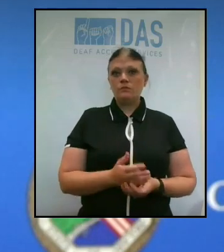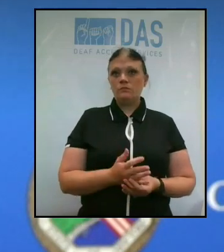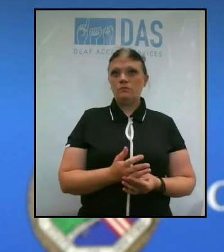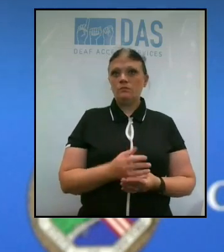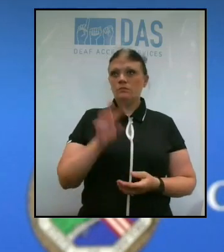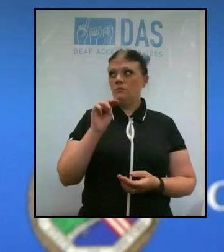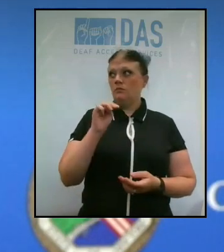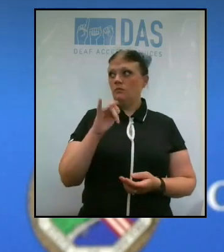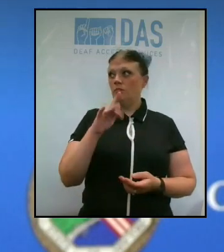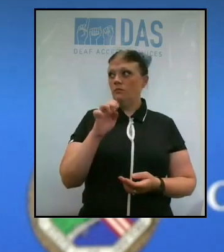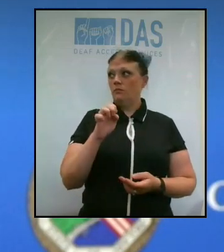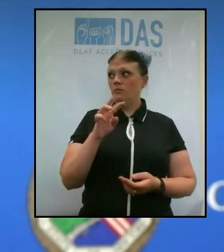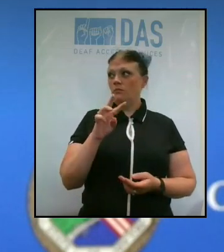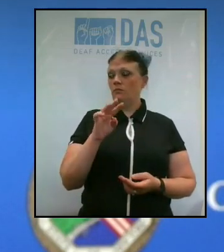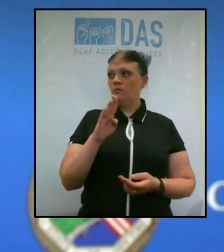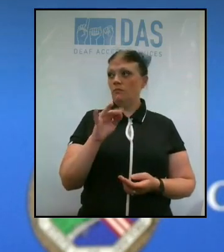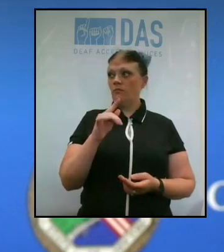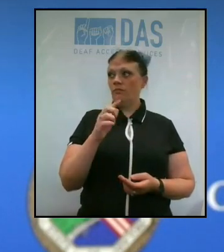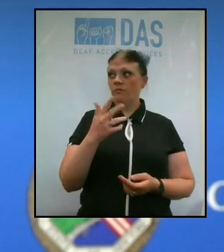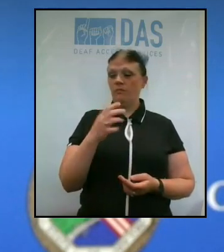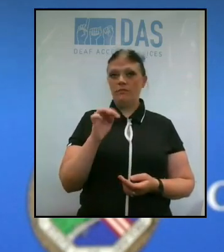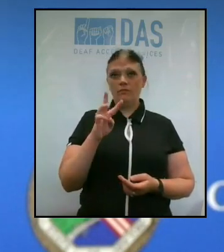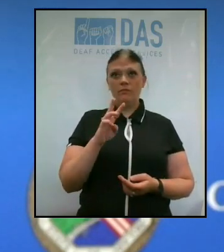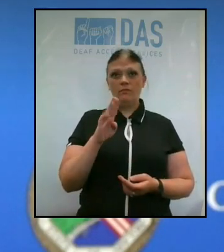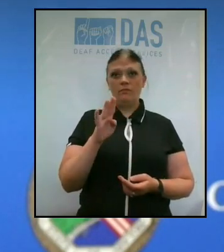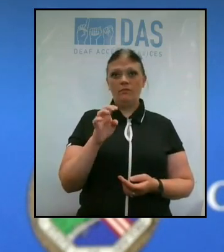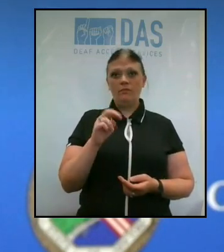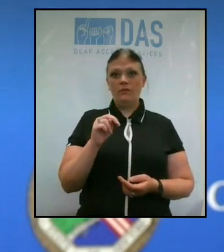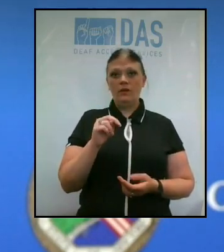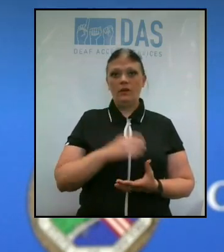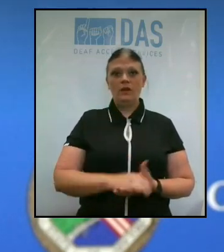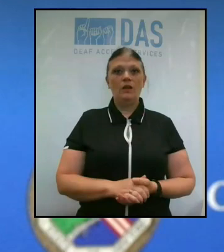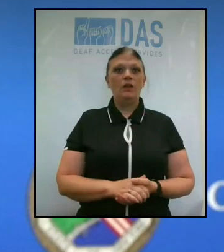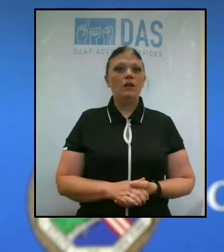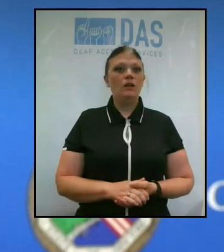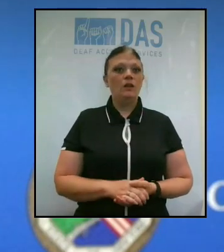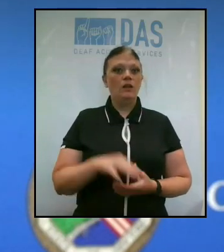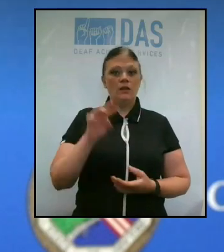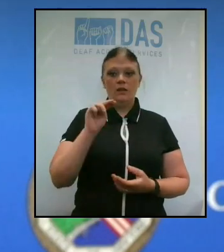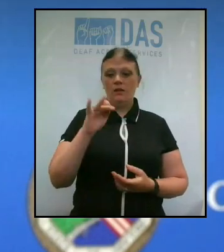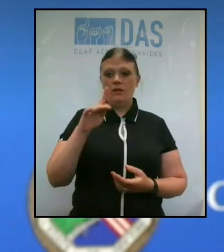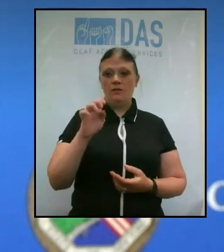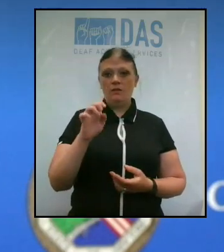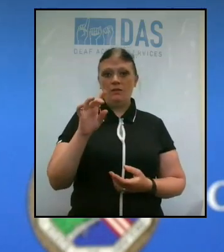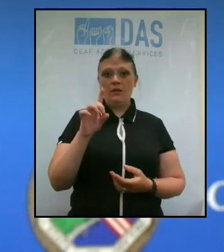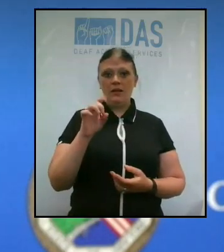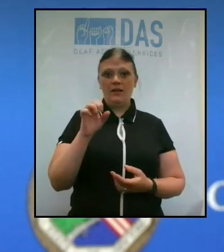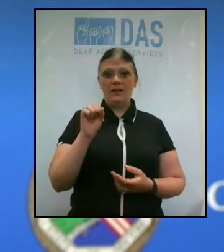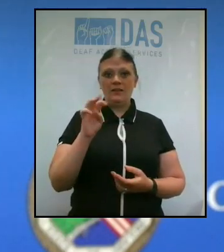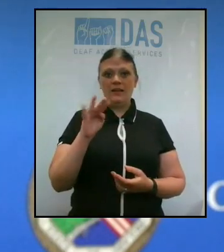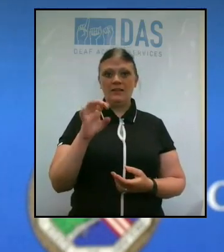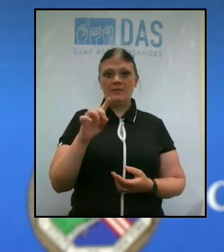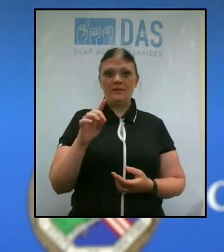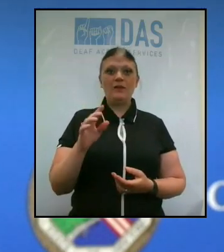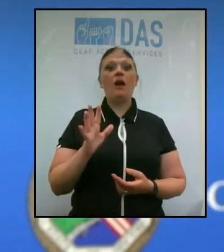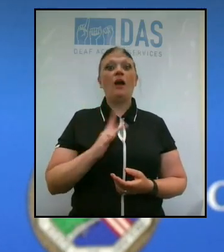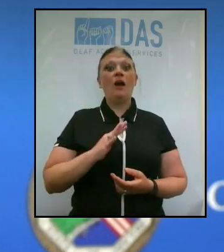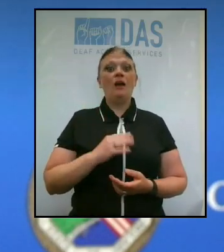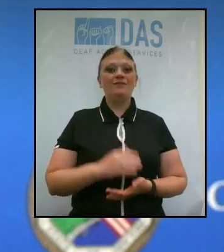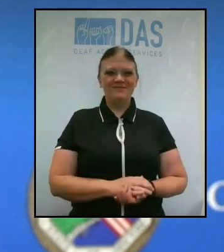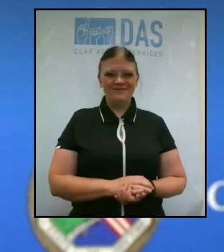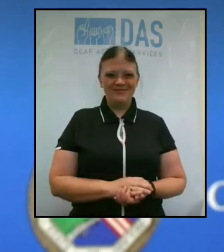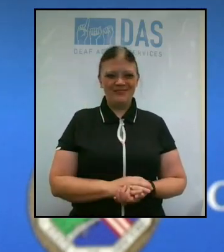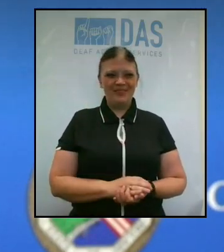Mike Baggerman, WBEN. Mike Desmond. Oh, Mike Desmond. Good to hear you, Michael.